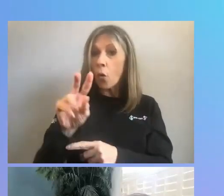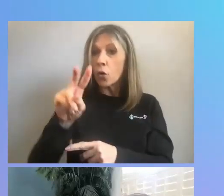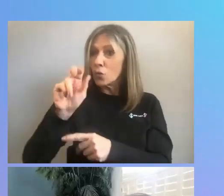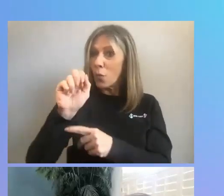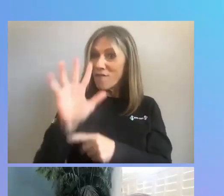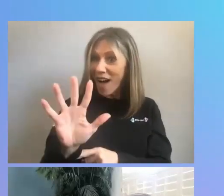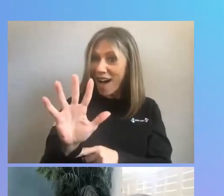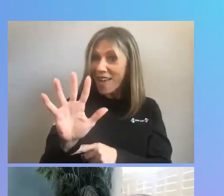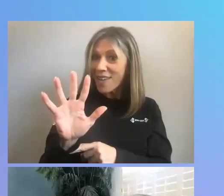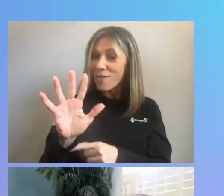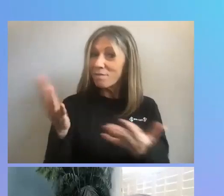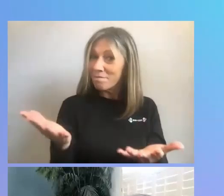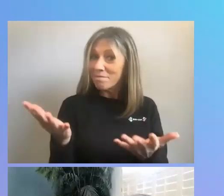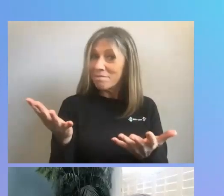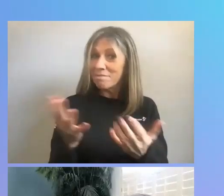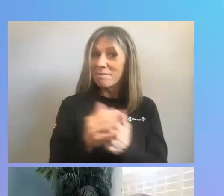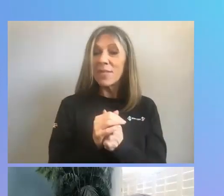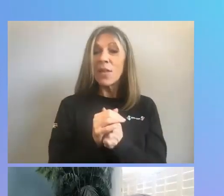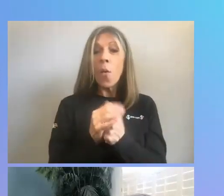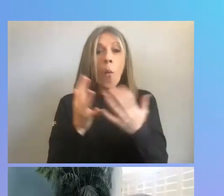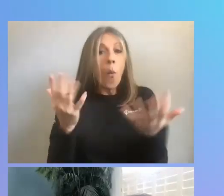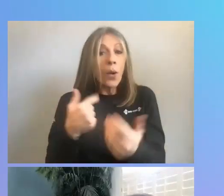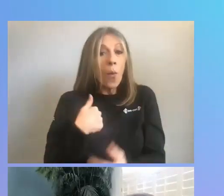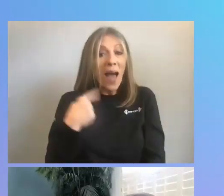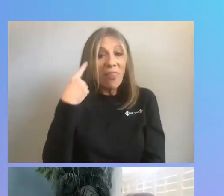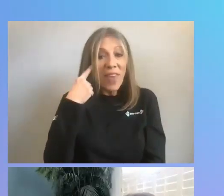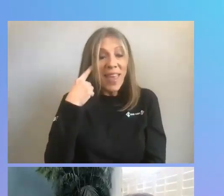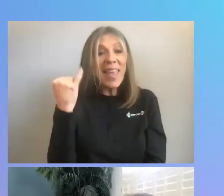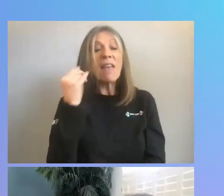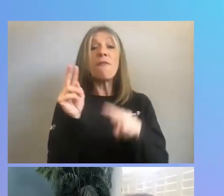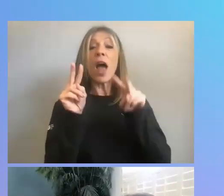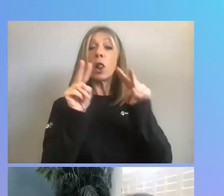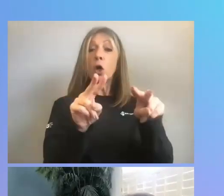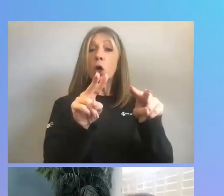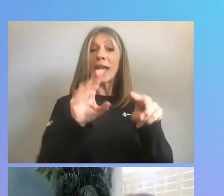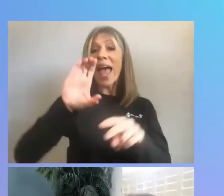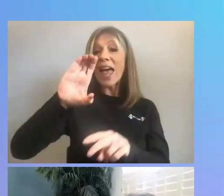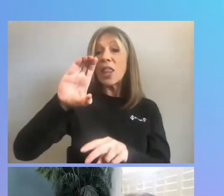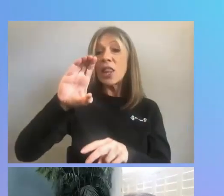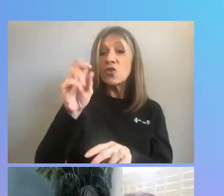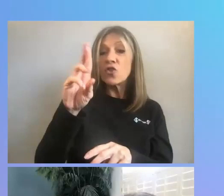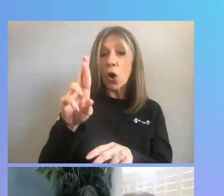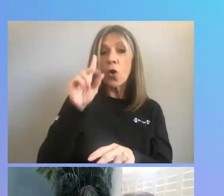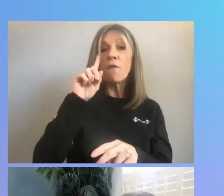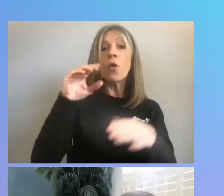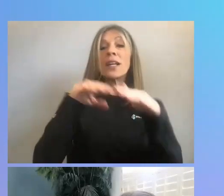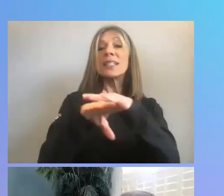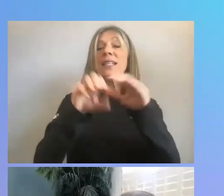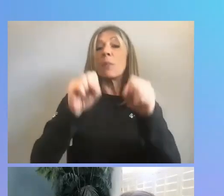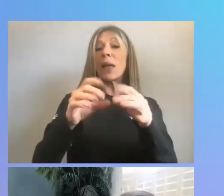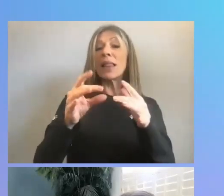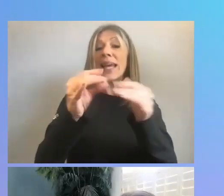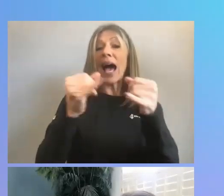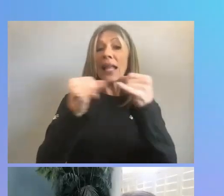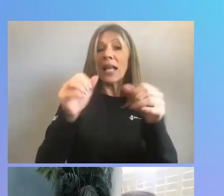2.5? What do I think? If I look at the charter for the Accessibility Guidelines Working